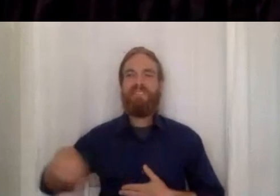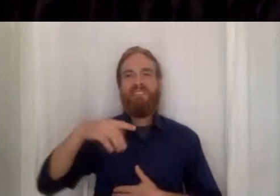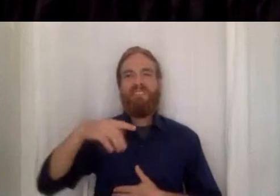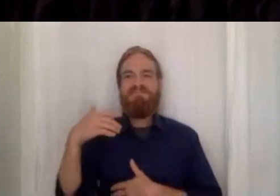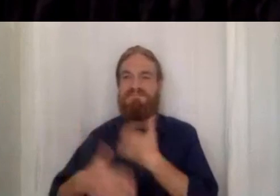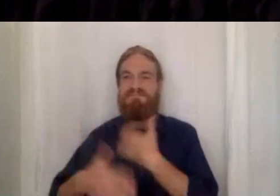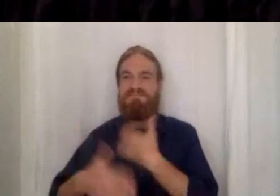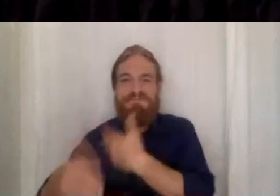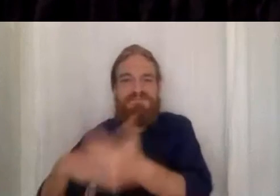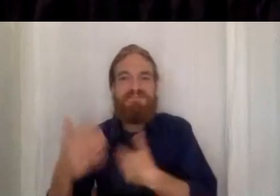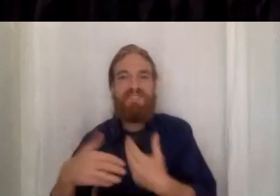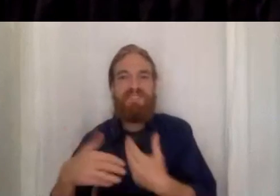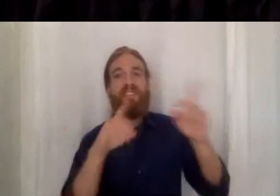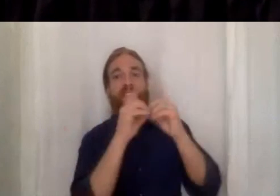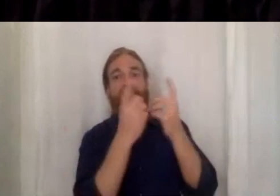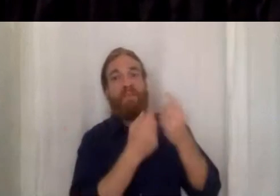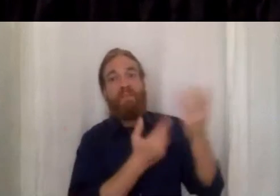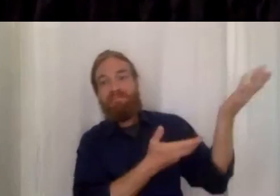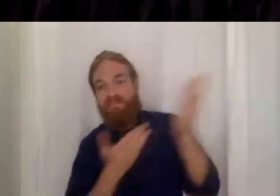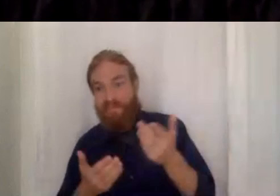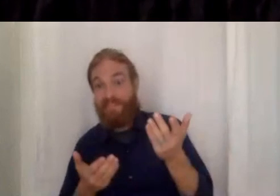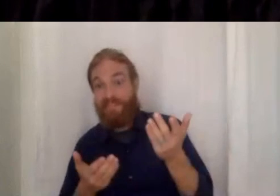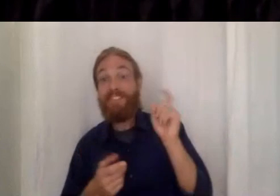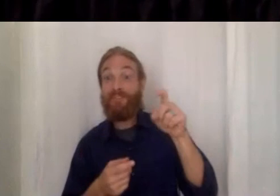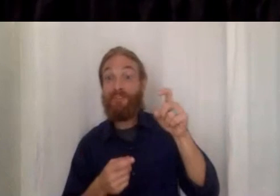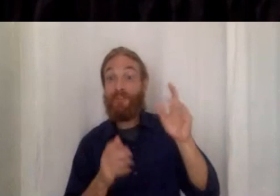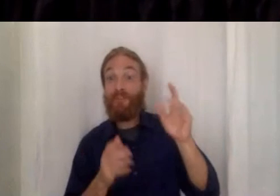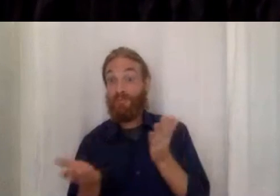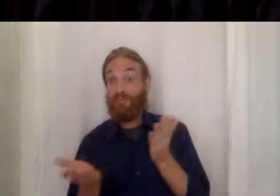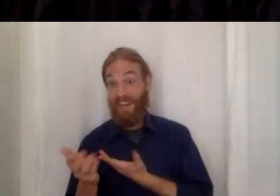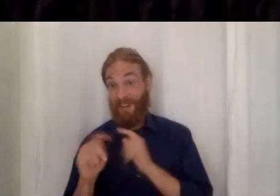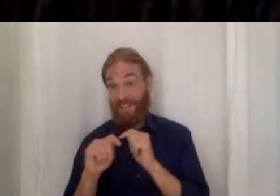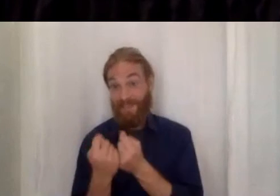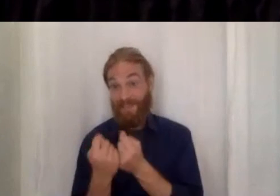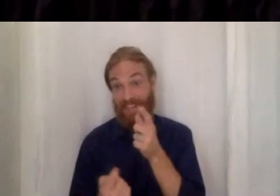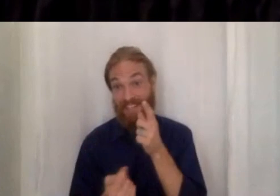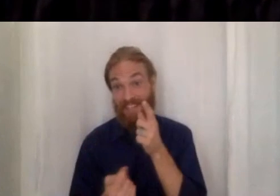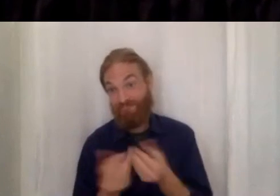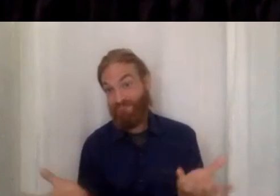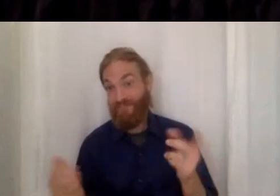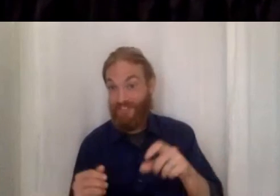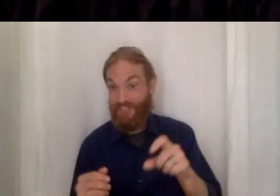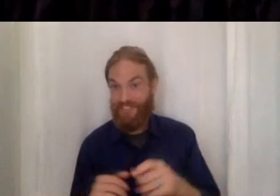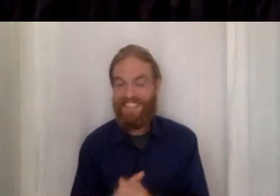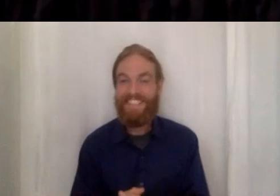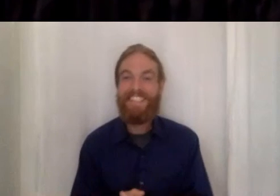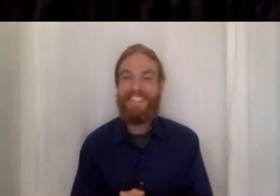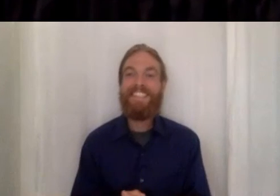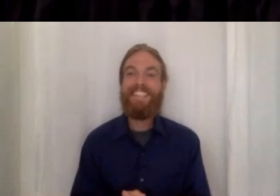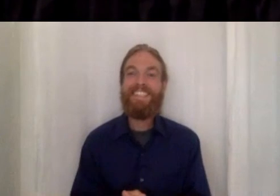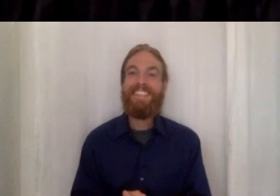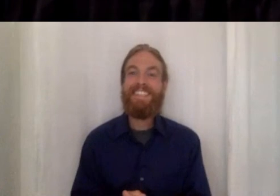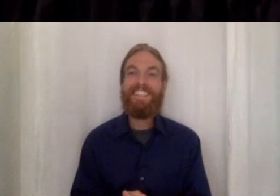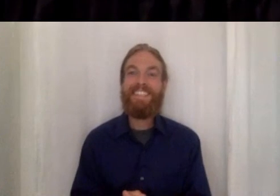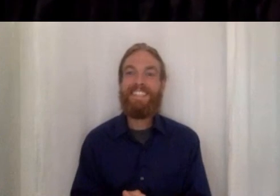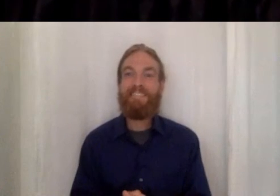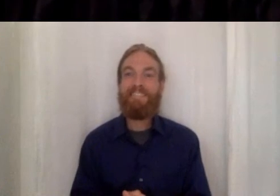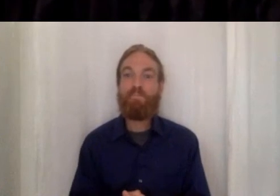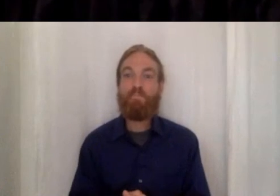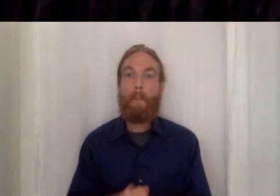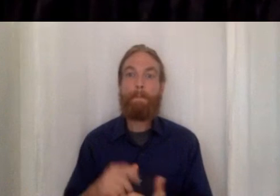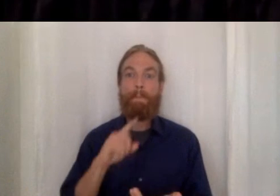They're acknowledging, you know, too, in different ways, you know, our Chamber of Commerce, our